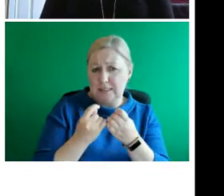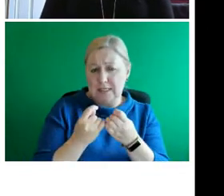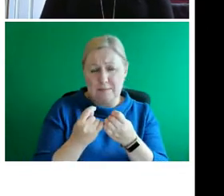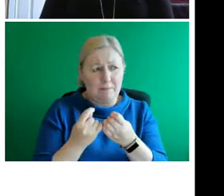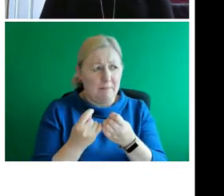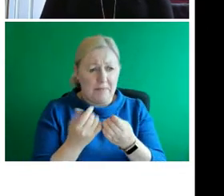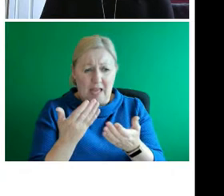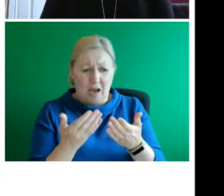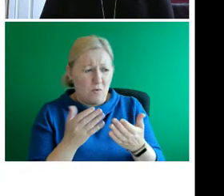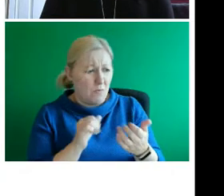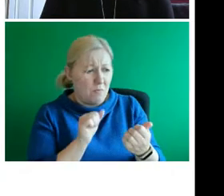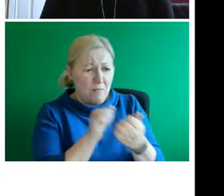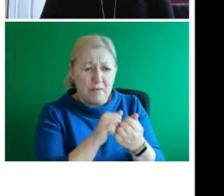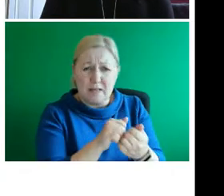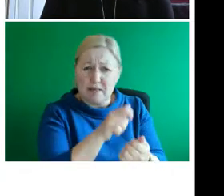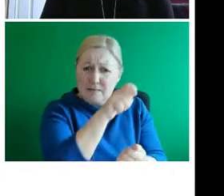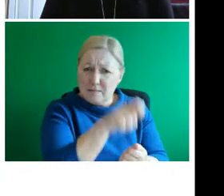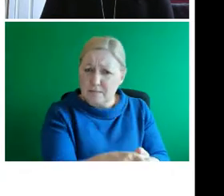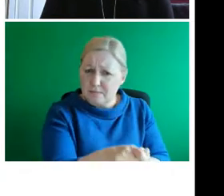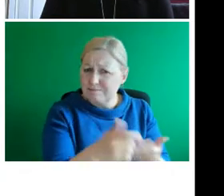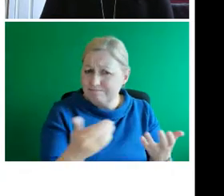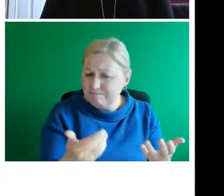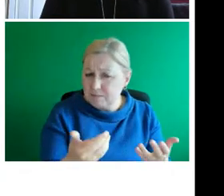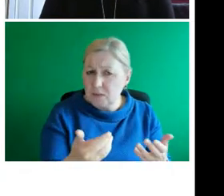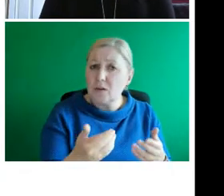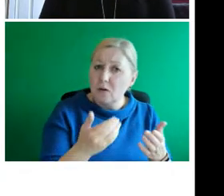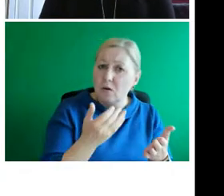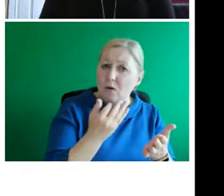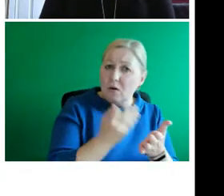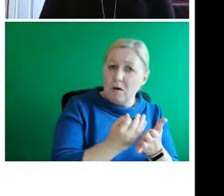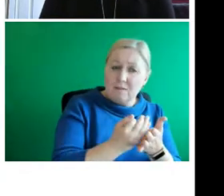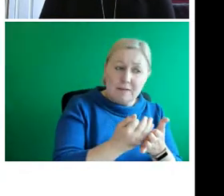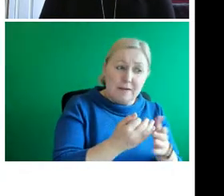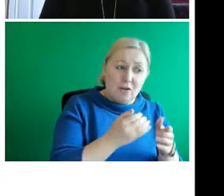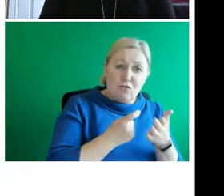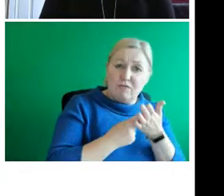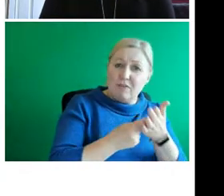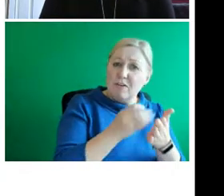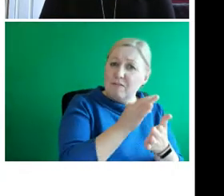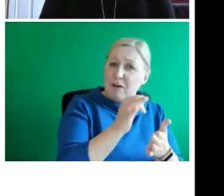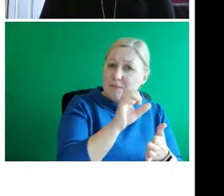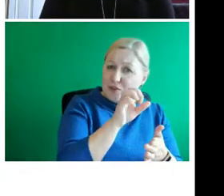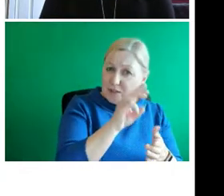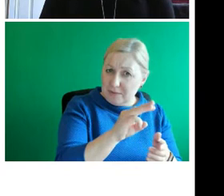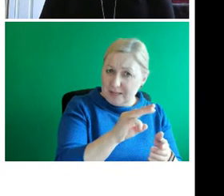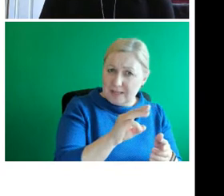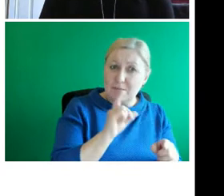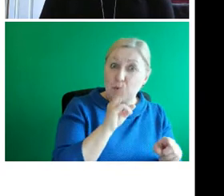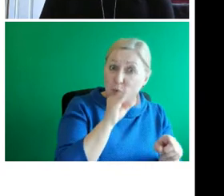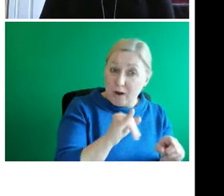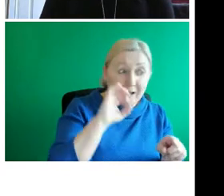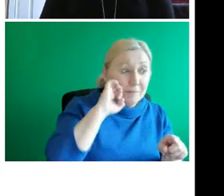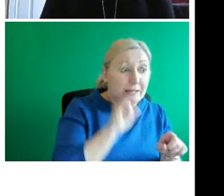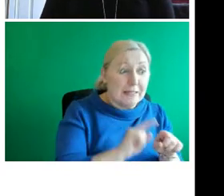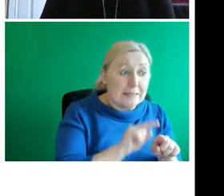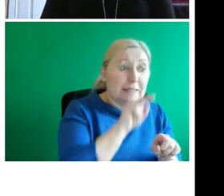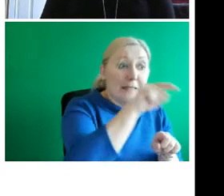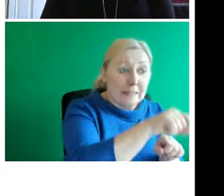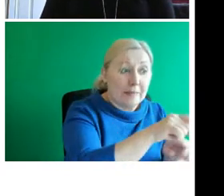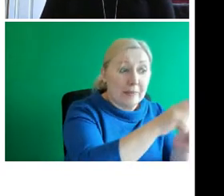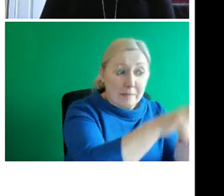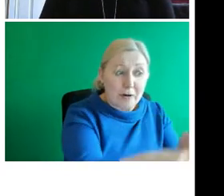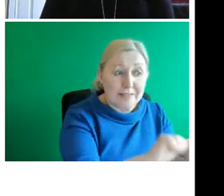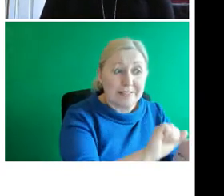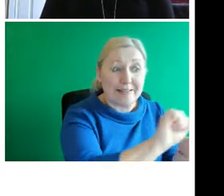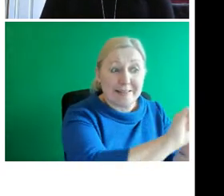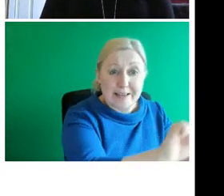GP, and these are usually prompted by concerns from the family. The remainder then would be from a medical team as part